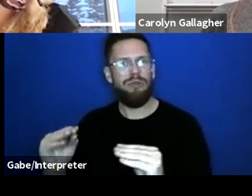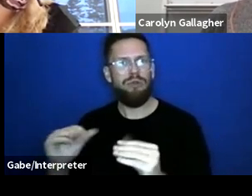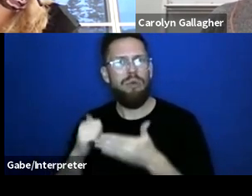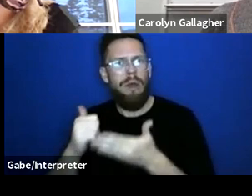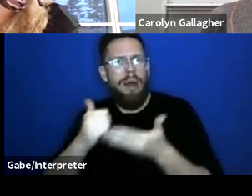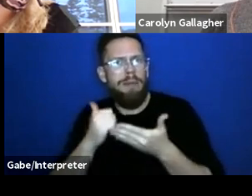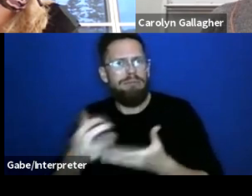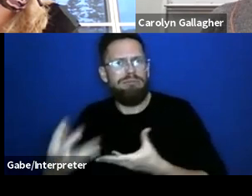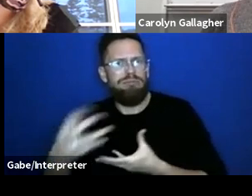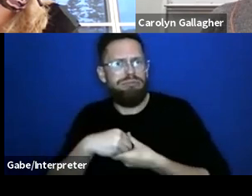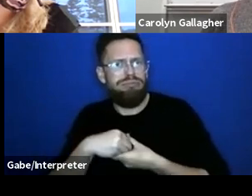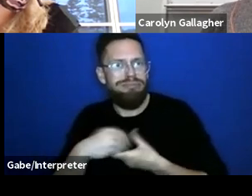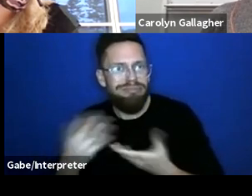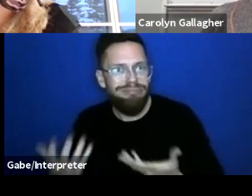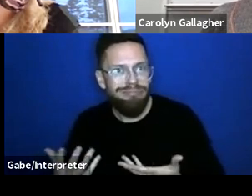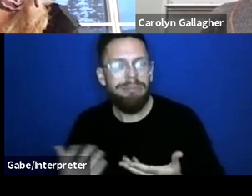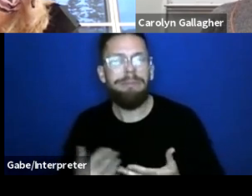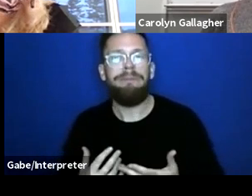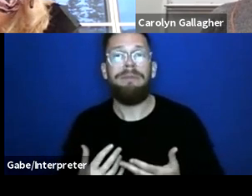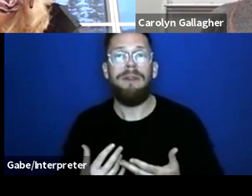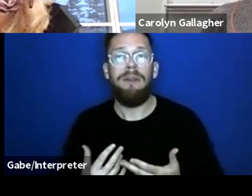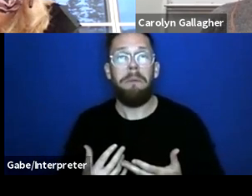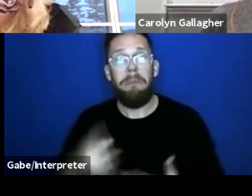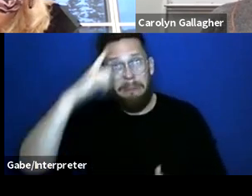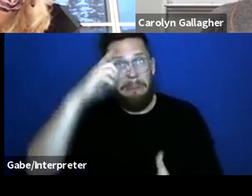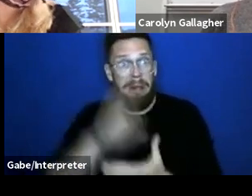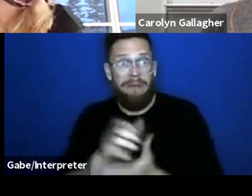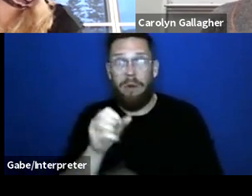So believe it or not, which I do believe,